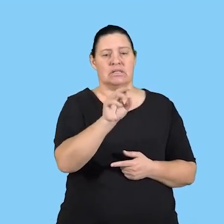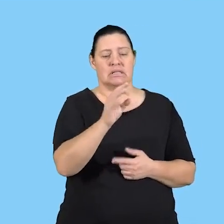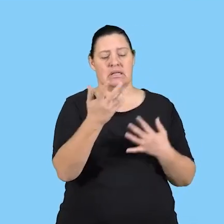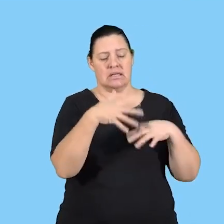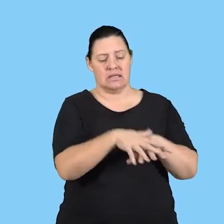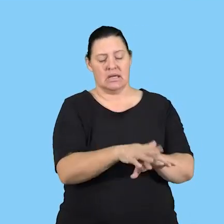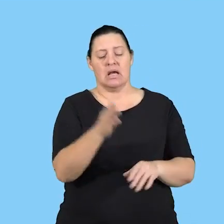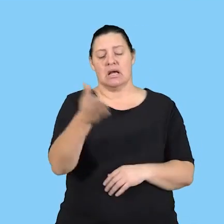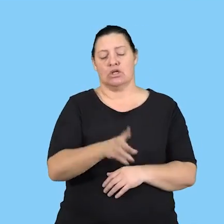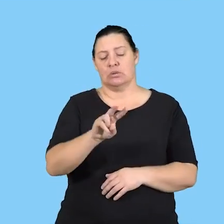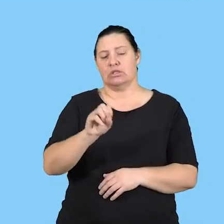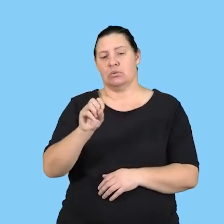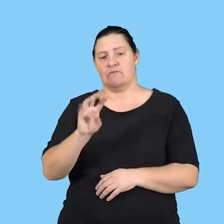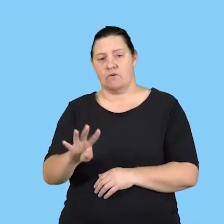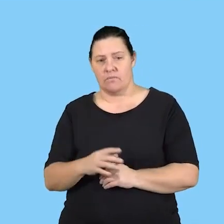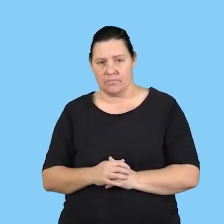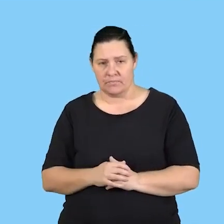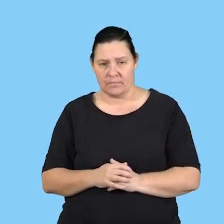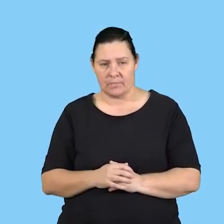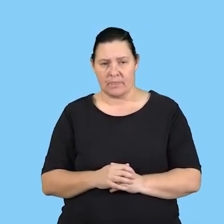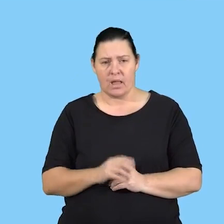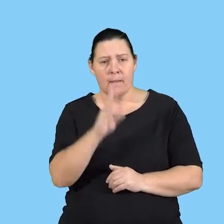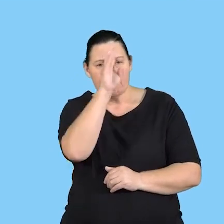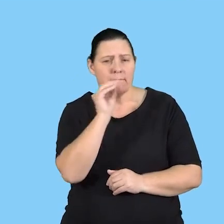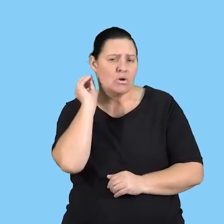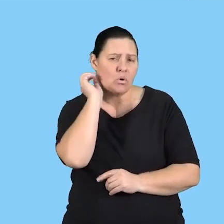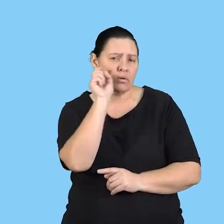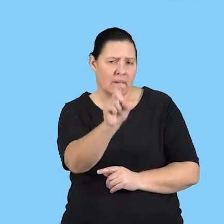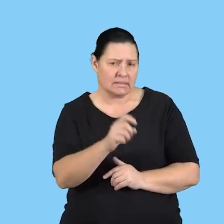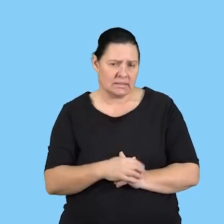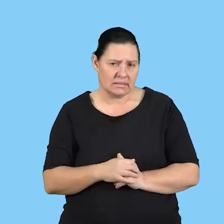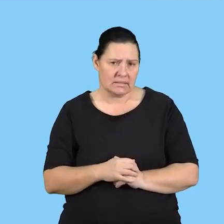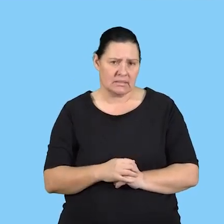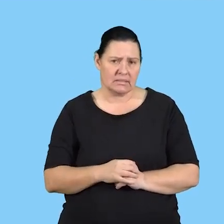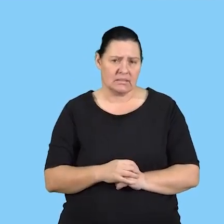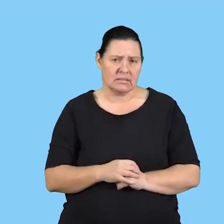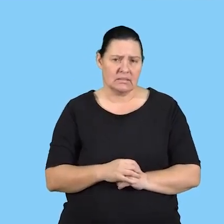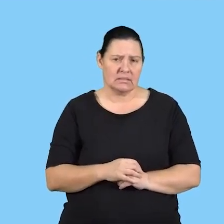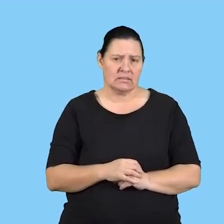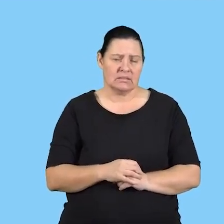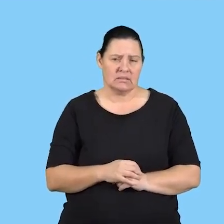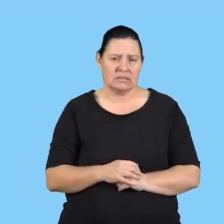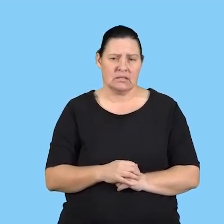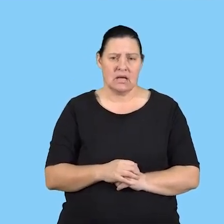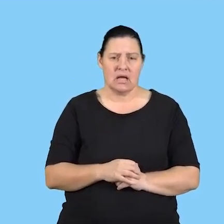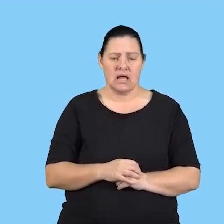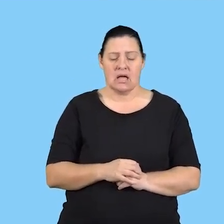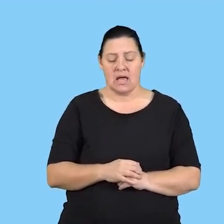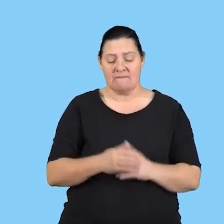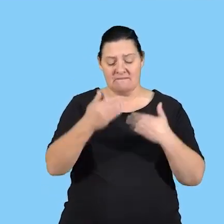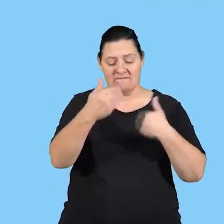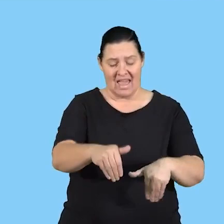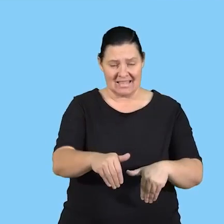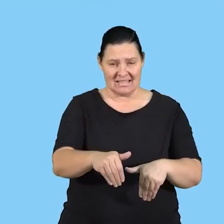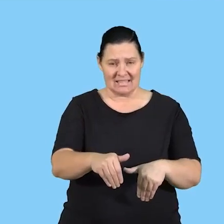2023 to 2024. It should be noted that in the